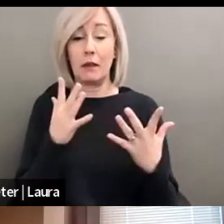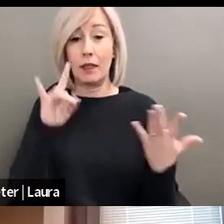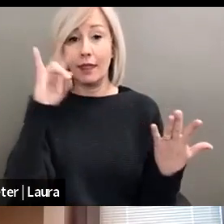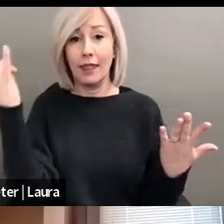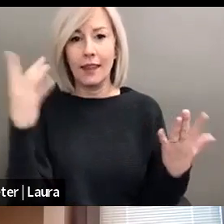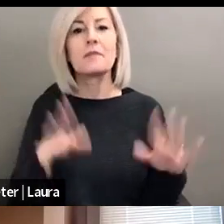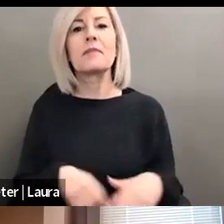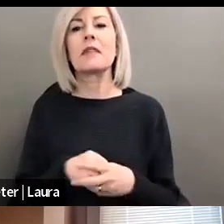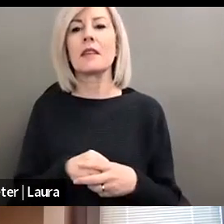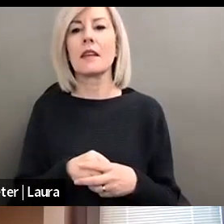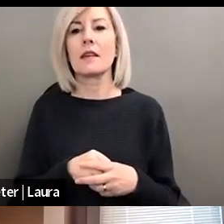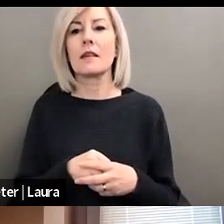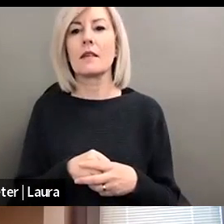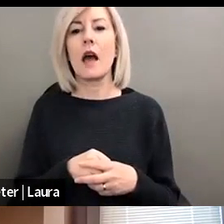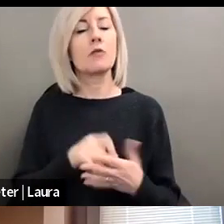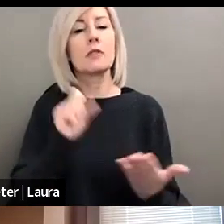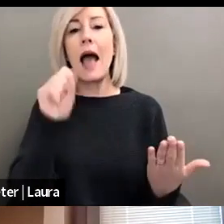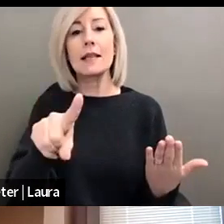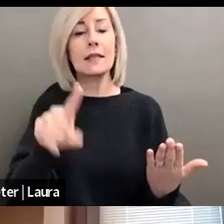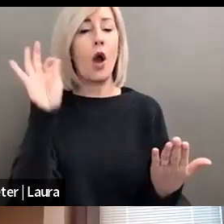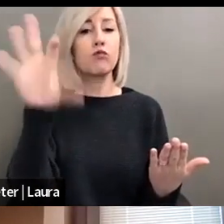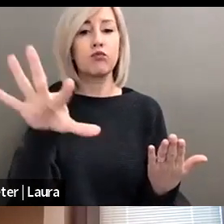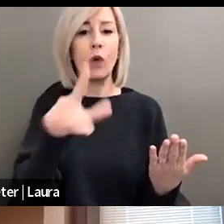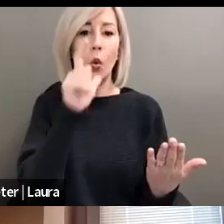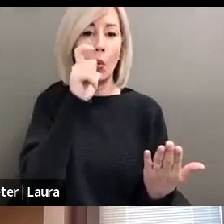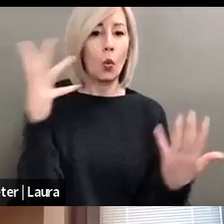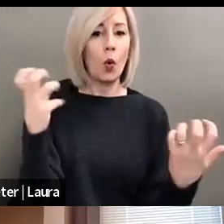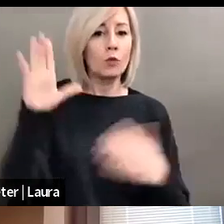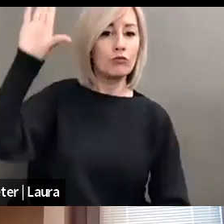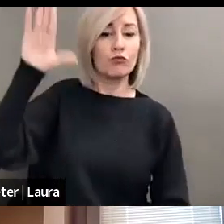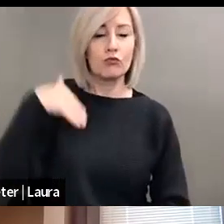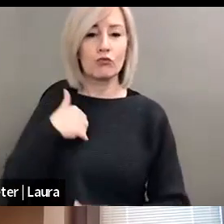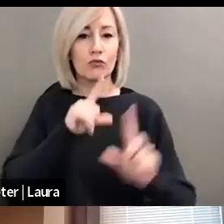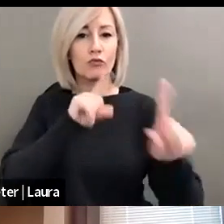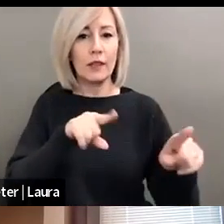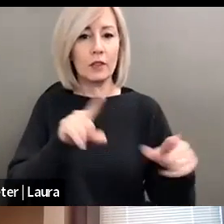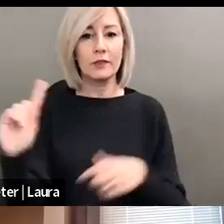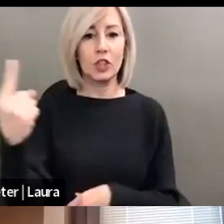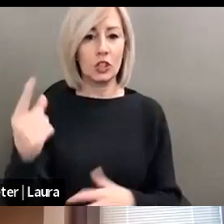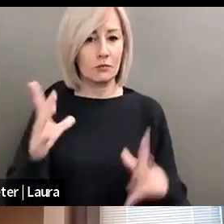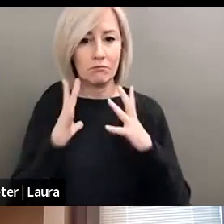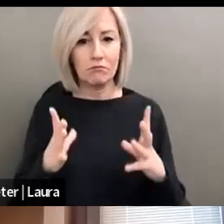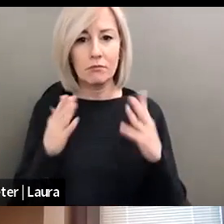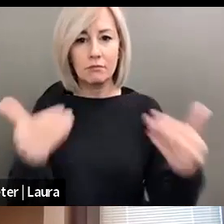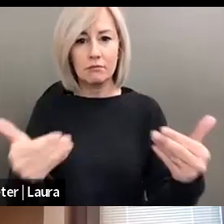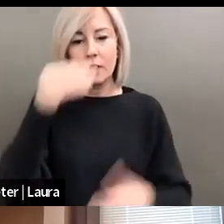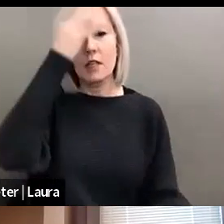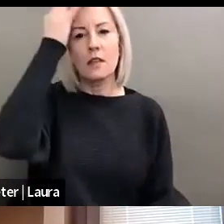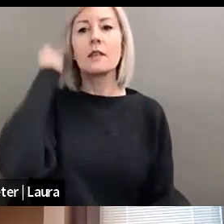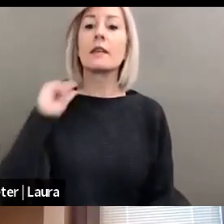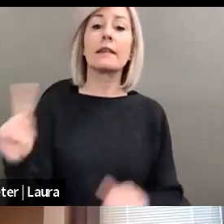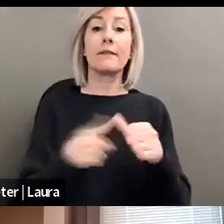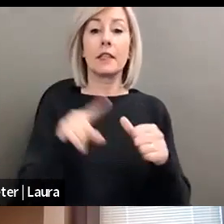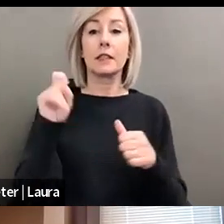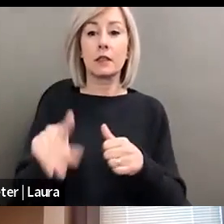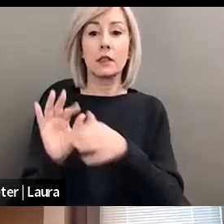boring. So I'll just ask a question, and whoever would like to jump in first, if that works for you. The first question is